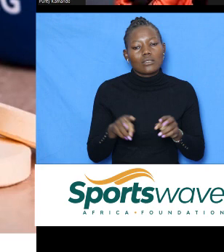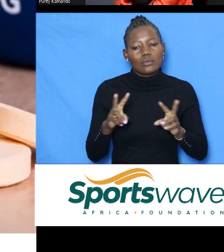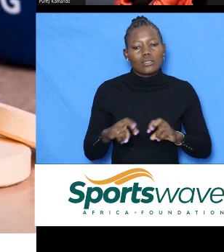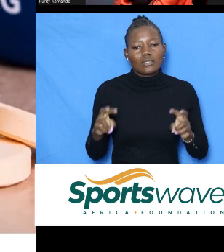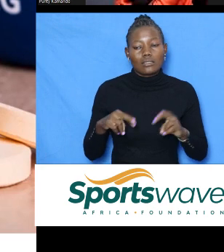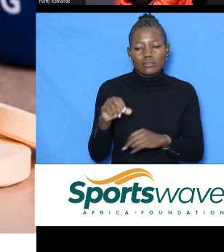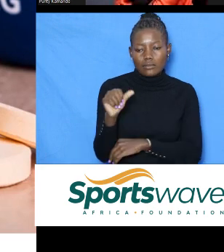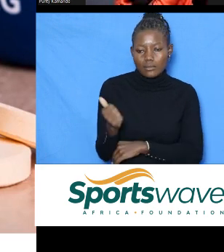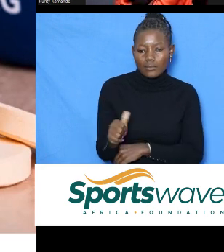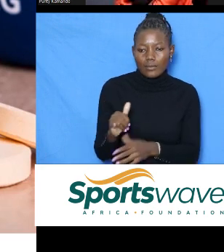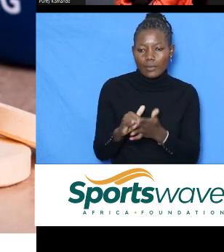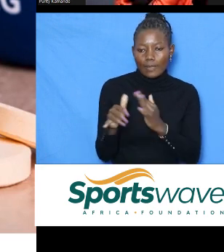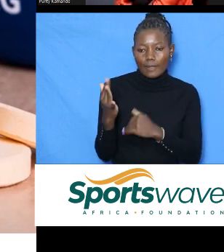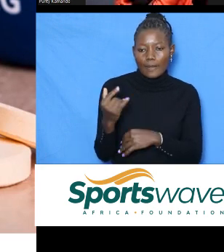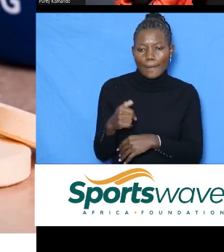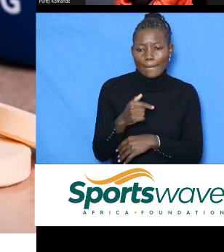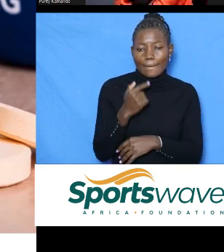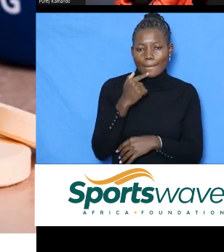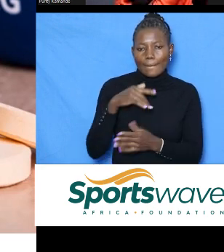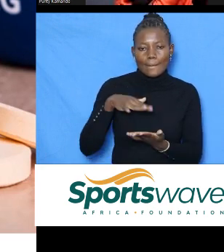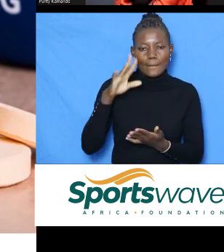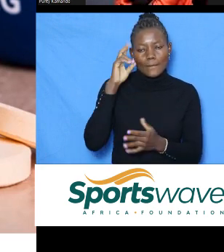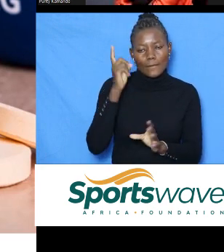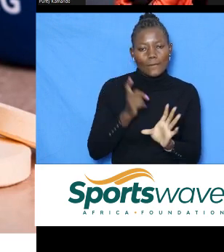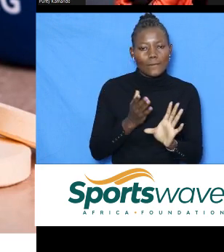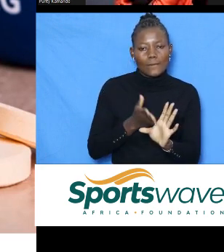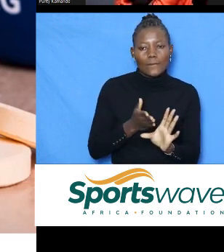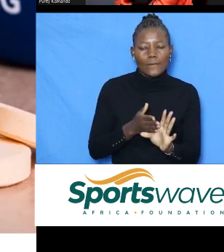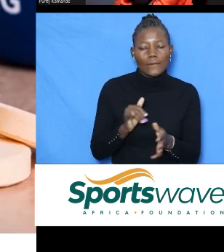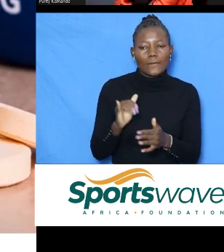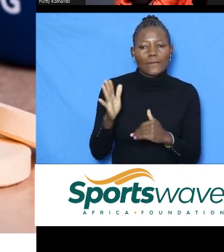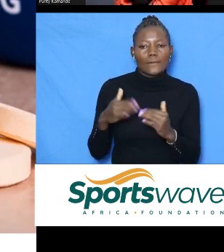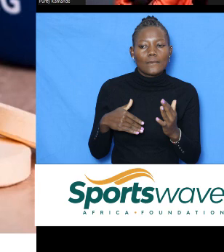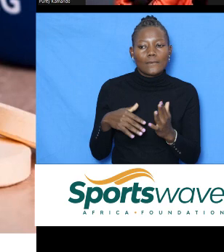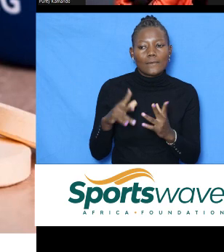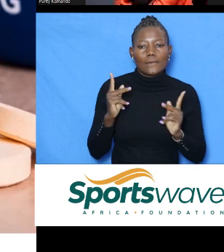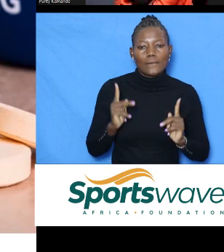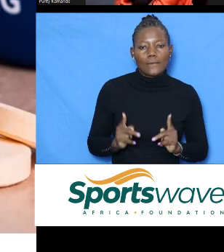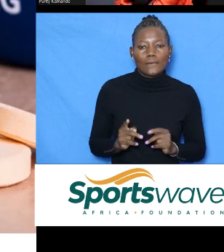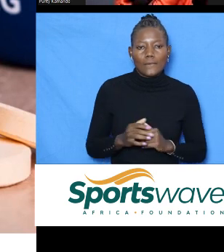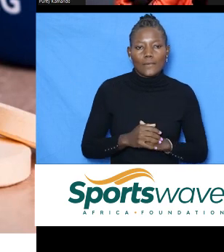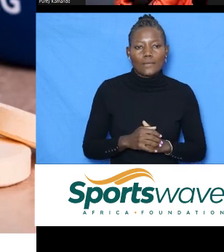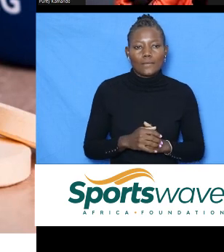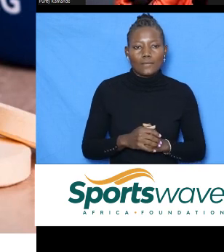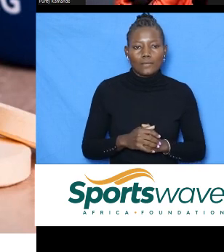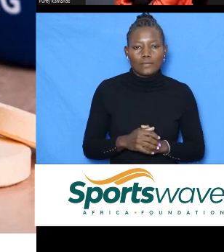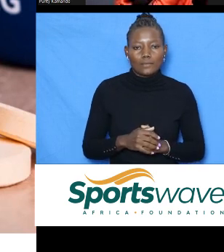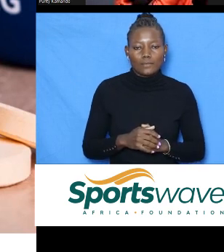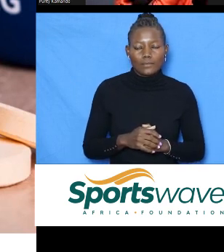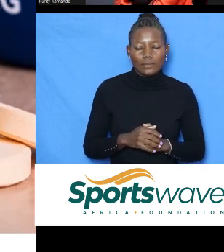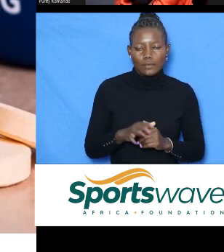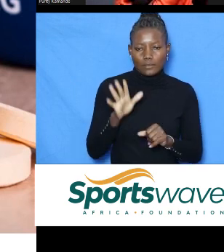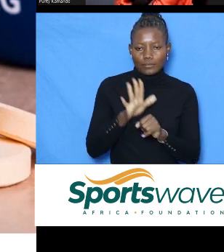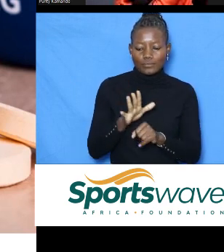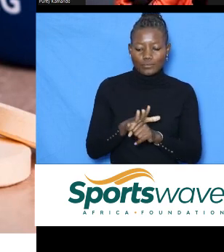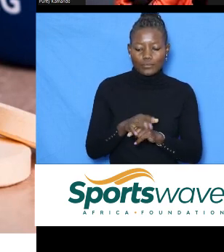are saying more of a psychological than a physiological effect. You will find with a lot